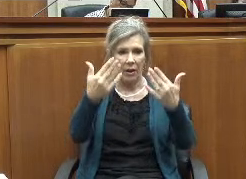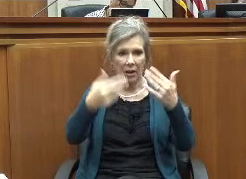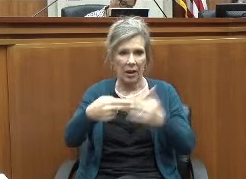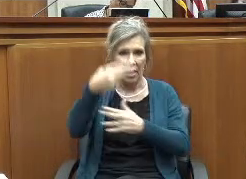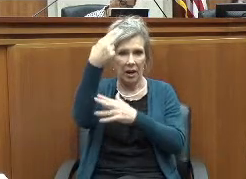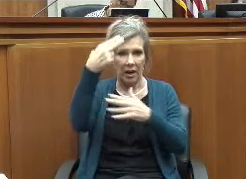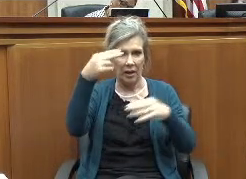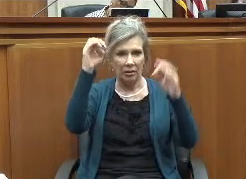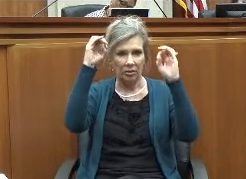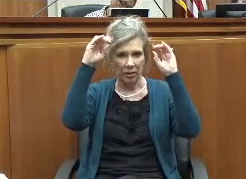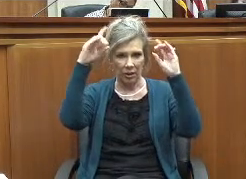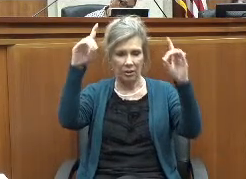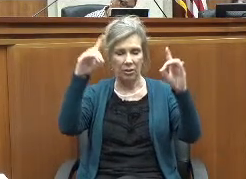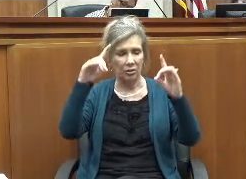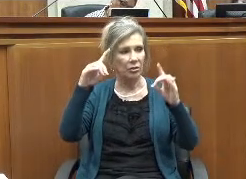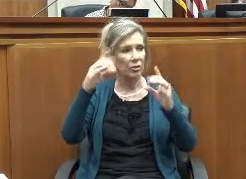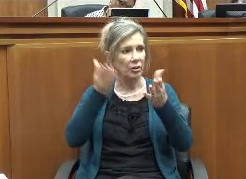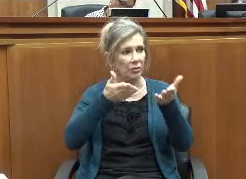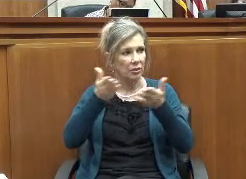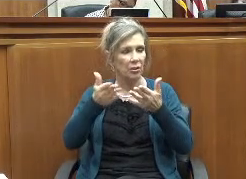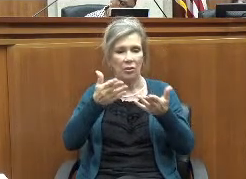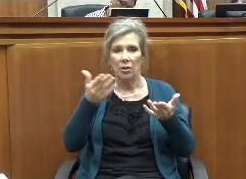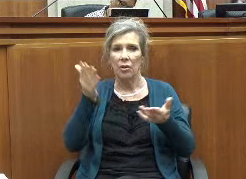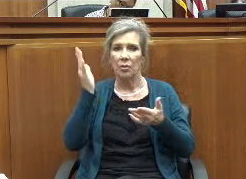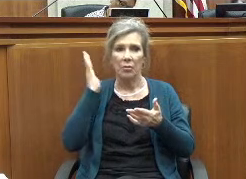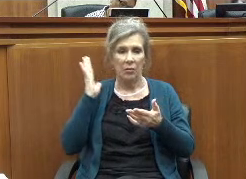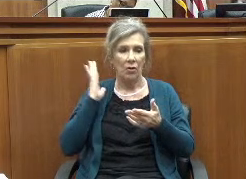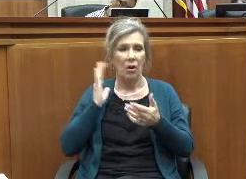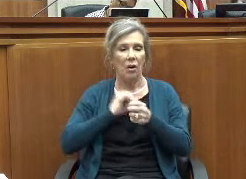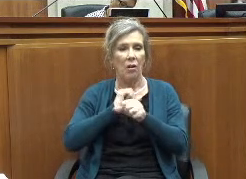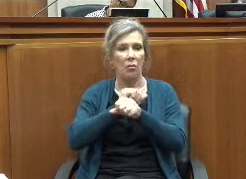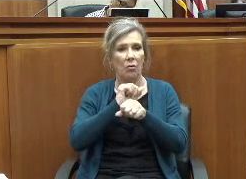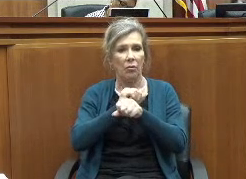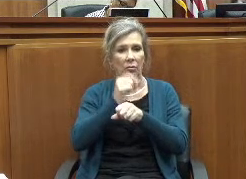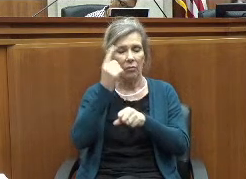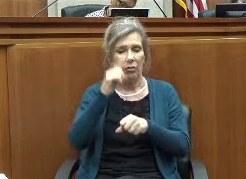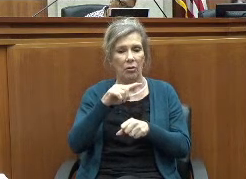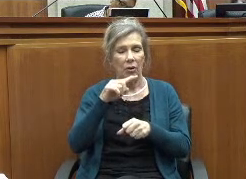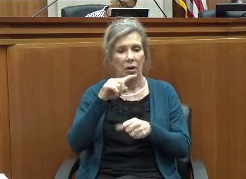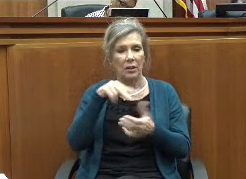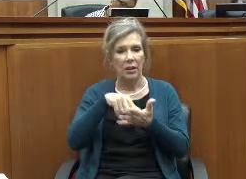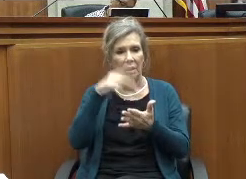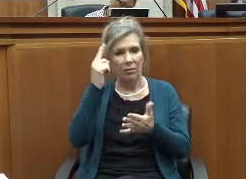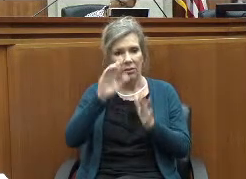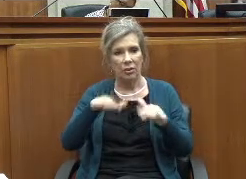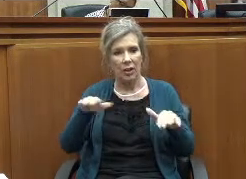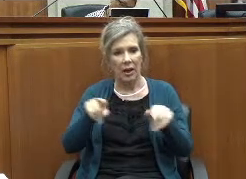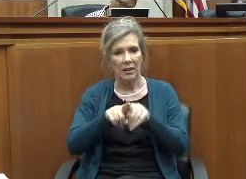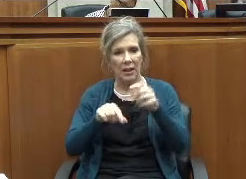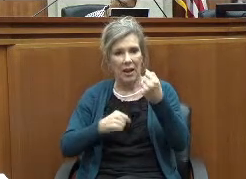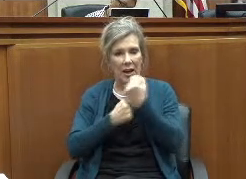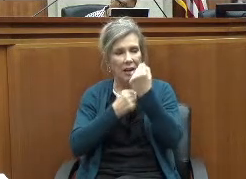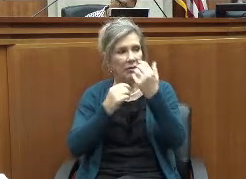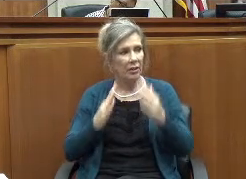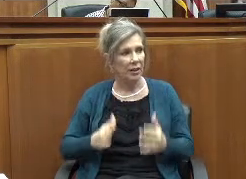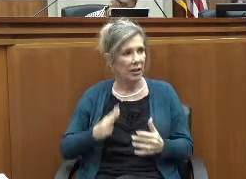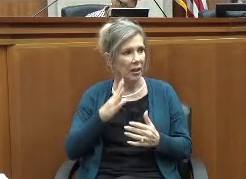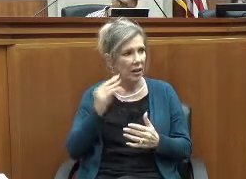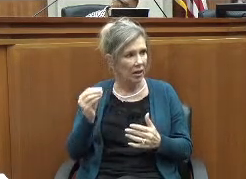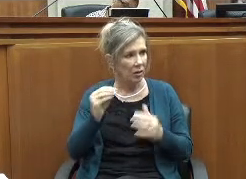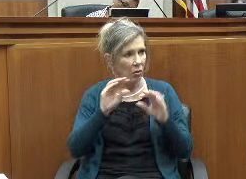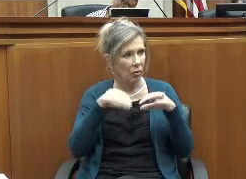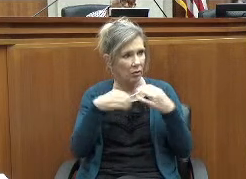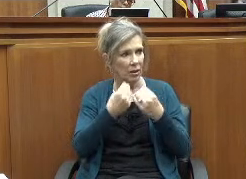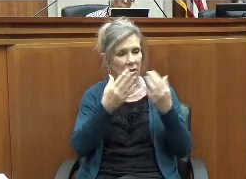services. I've worked previously for Save the Children as an advocate, organizing parents who want high-quality